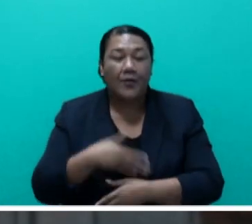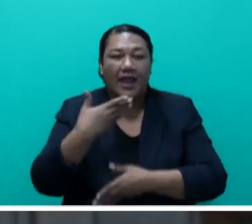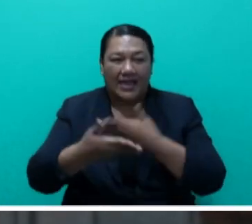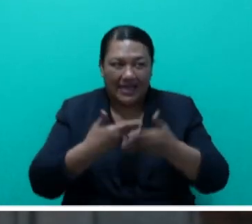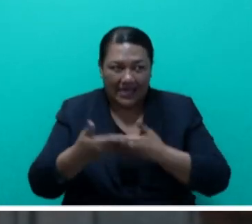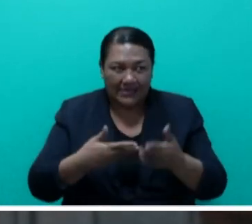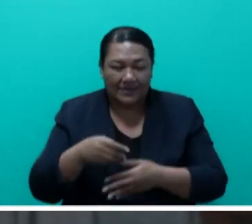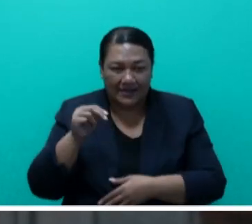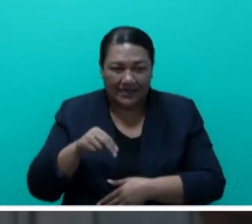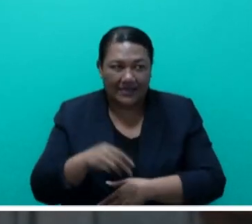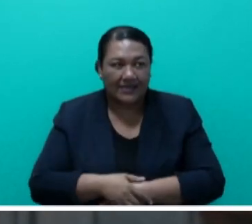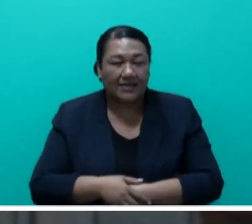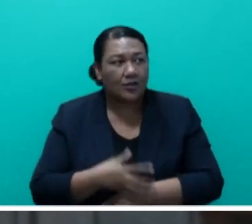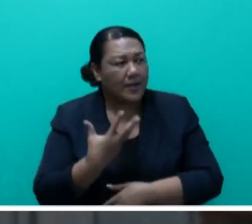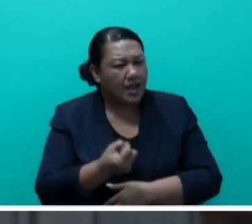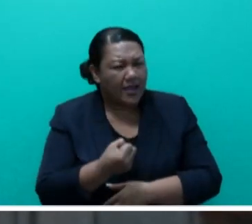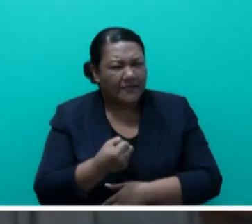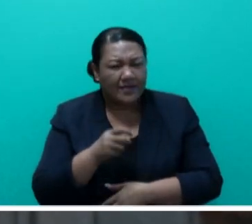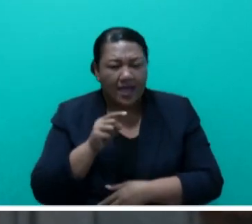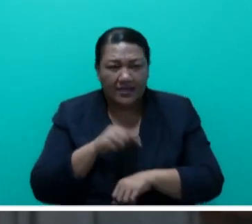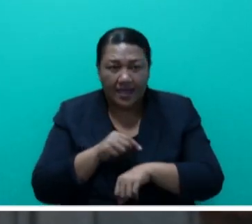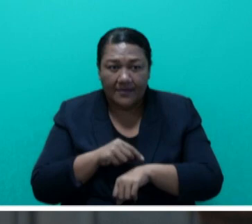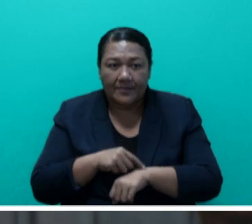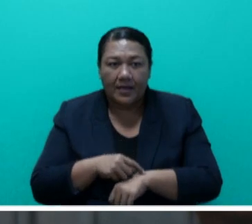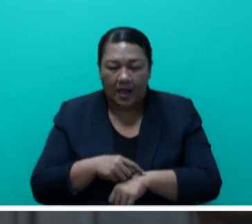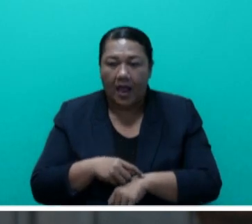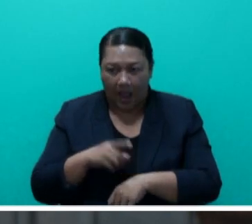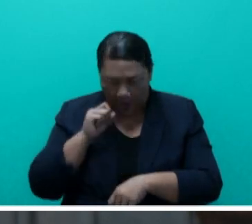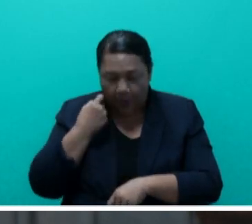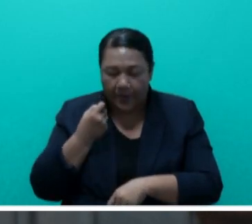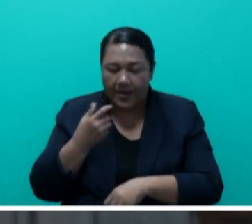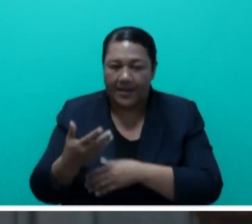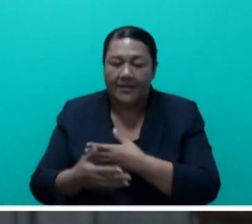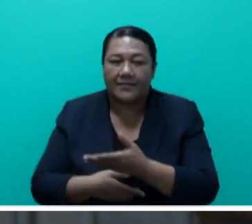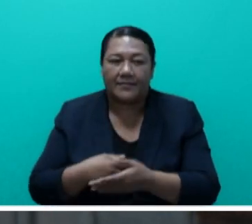have time to elaborate on that, Mr. Speaker, sir. Thank you, Honorable Minister.